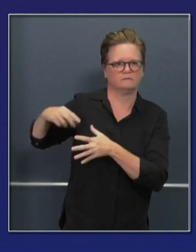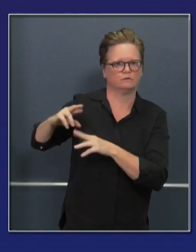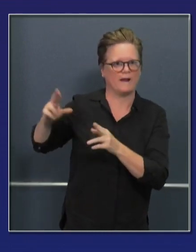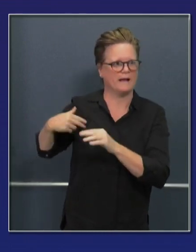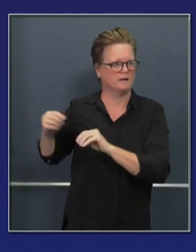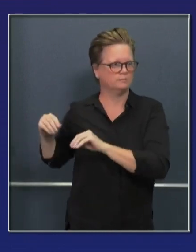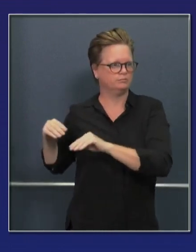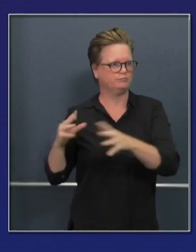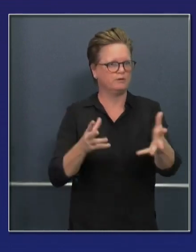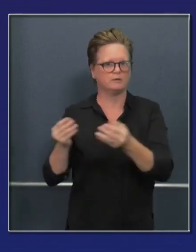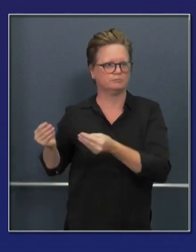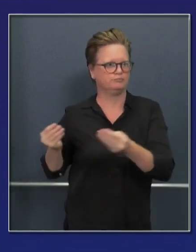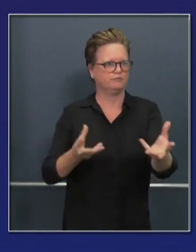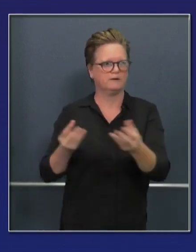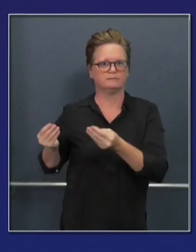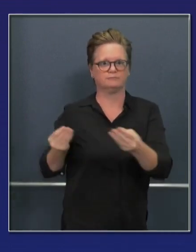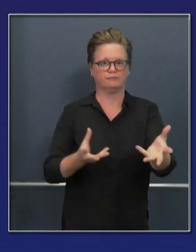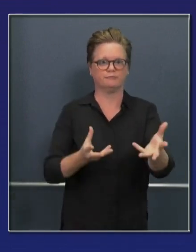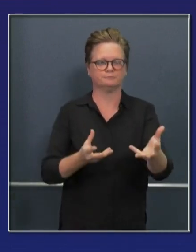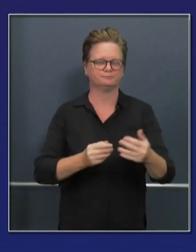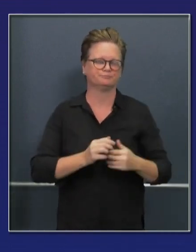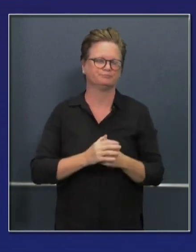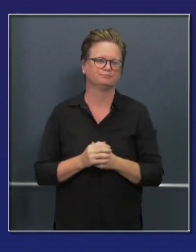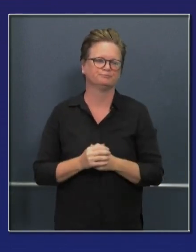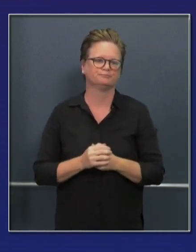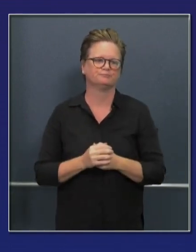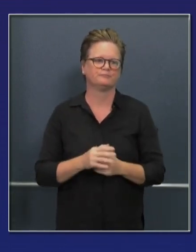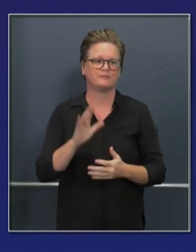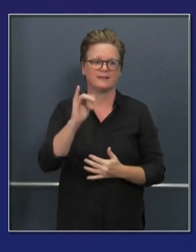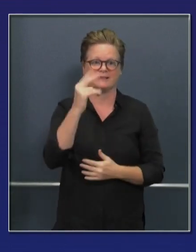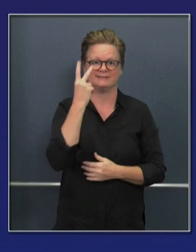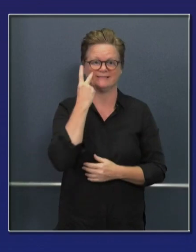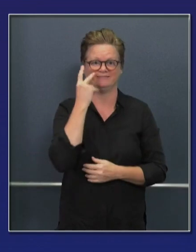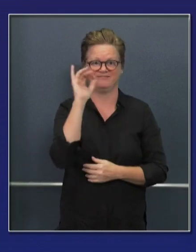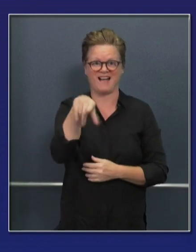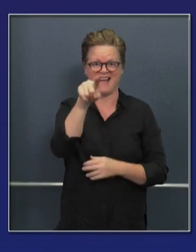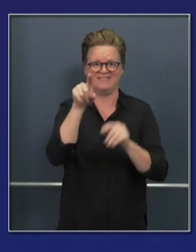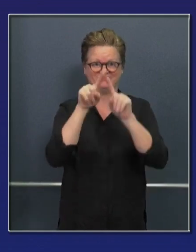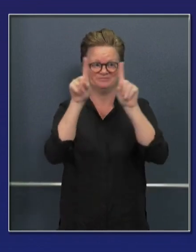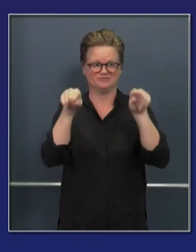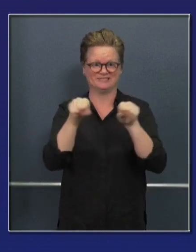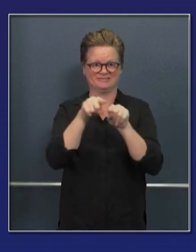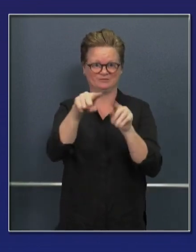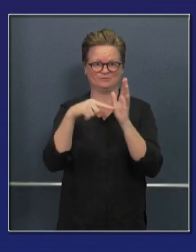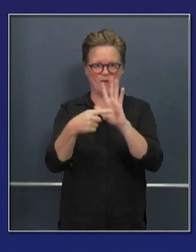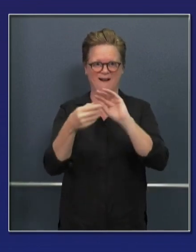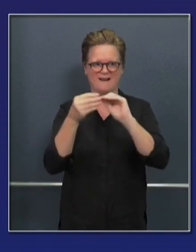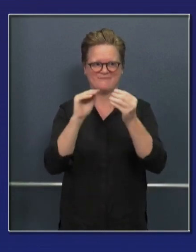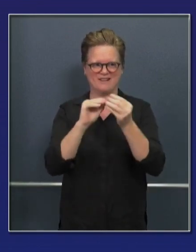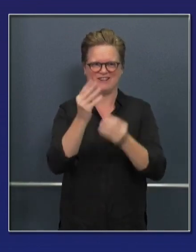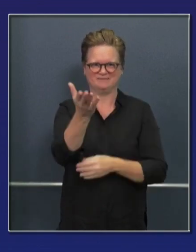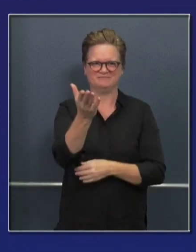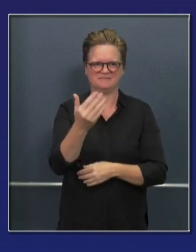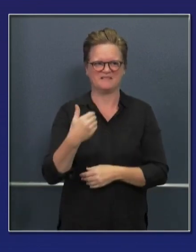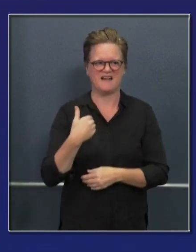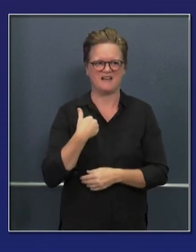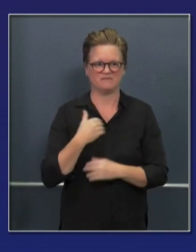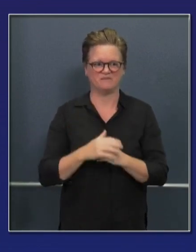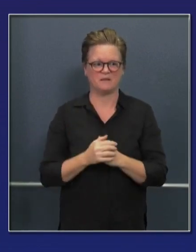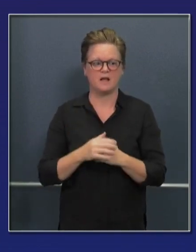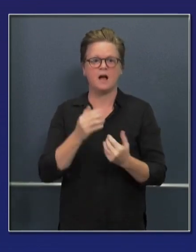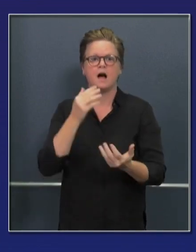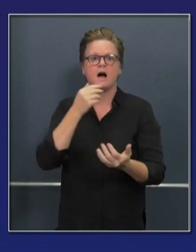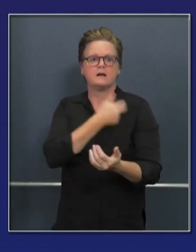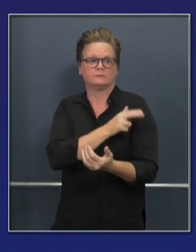can see specifically in this graph, over 52,000, close to 53,000 surge beds we have now